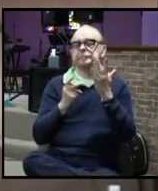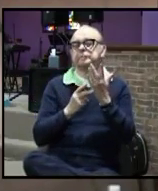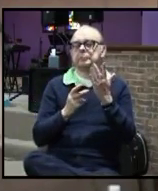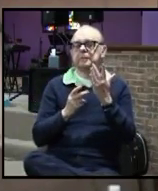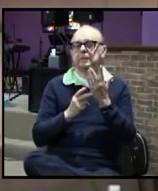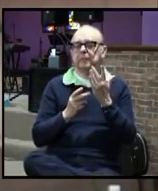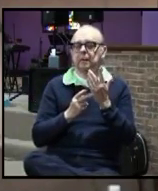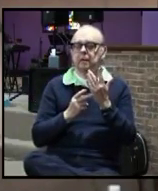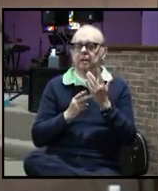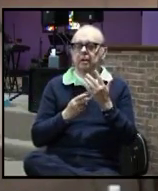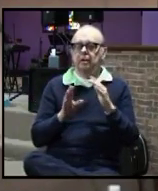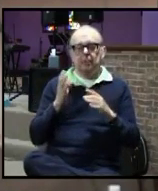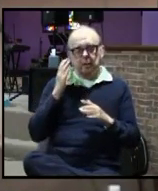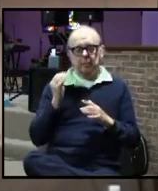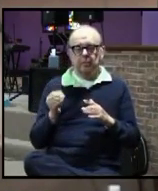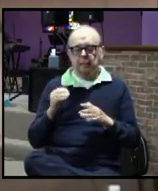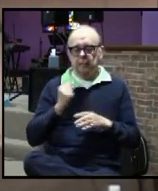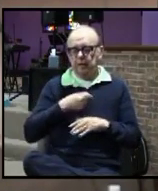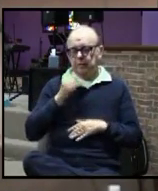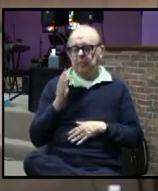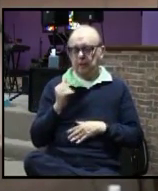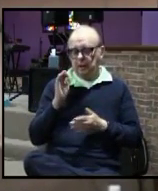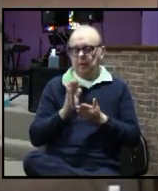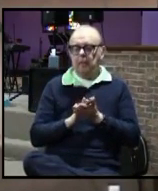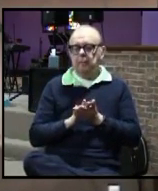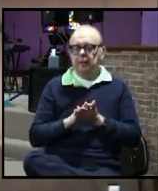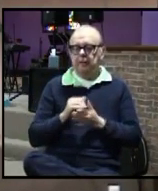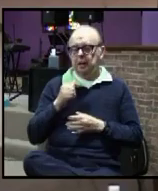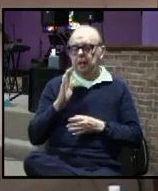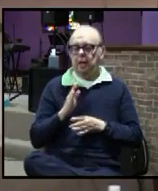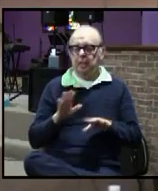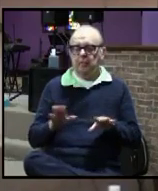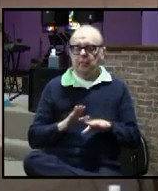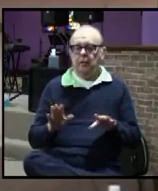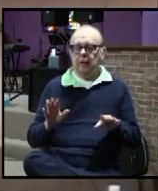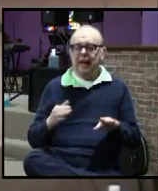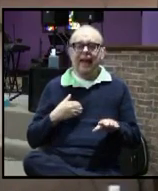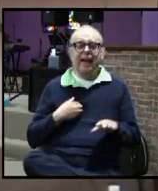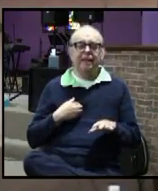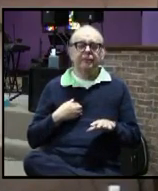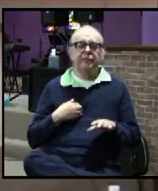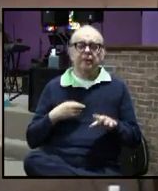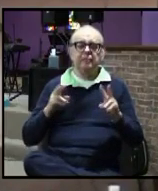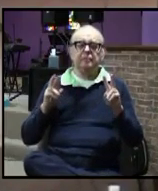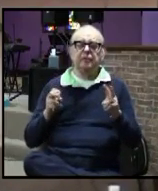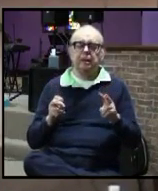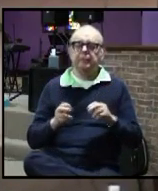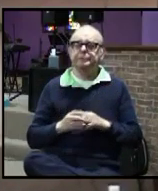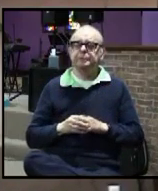Paul, having experienced the grace of God, believing in who God is and what God does, he comes up with this.